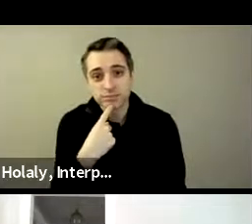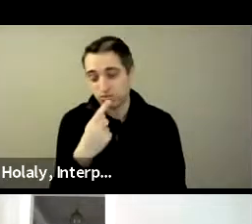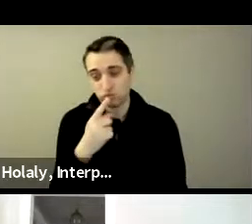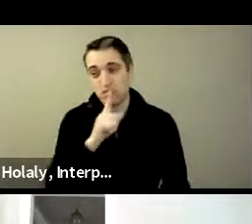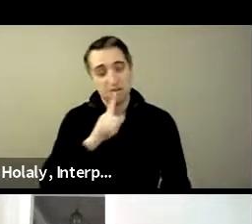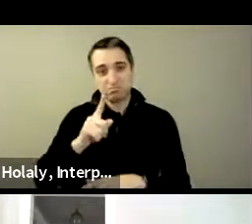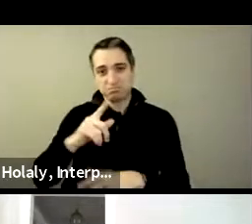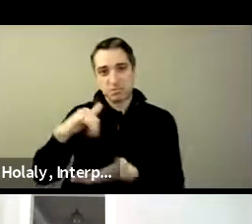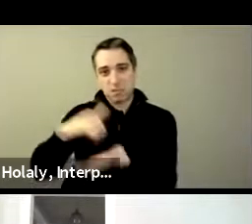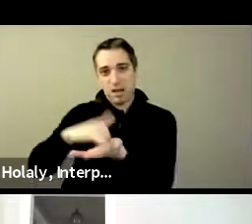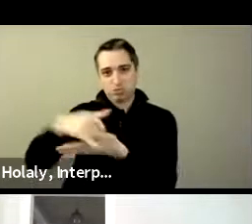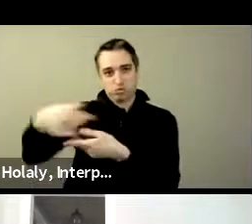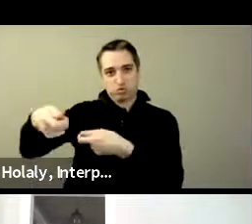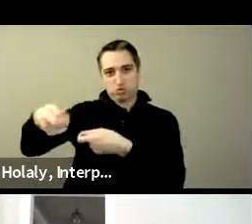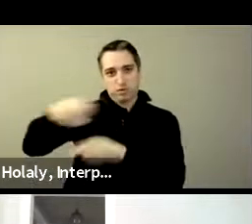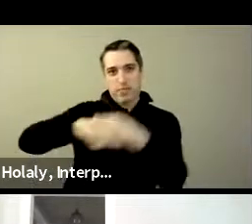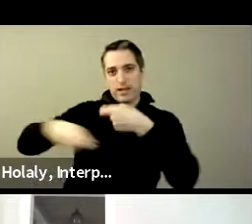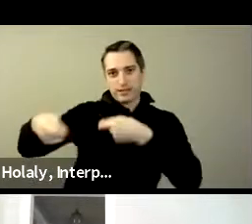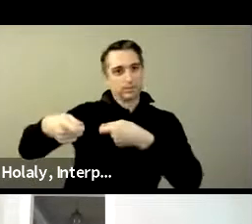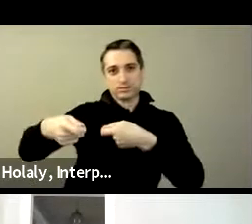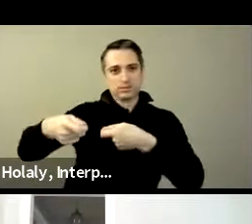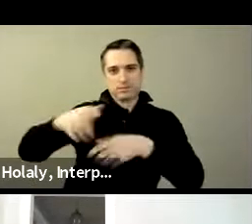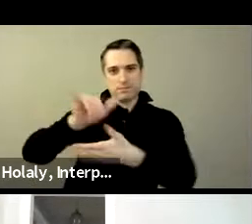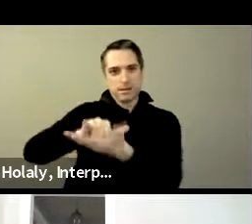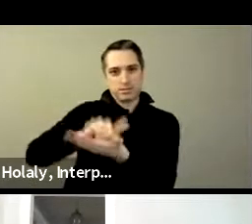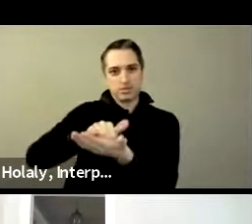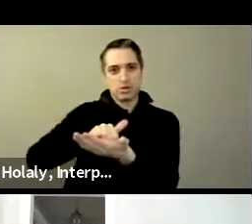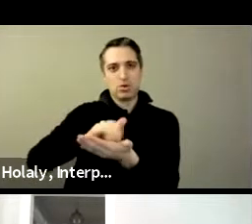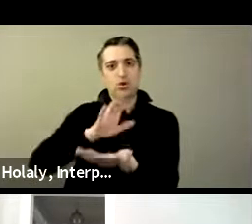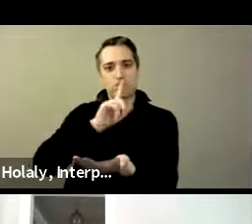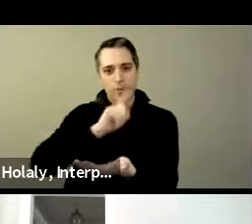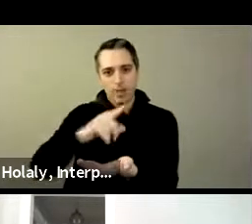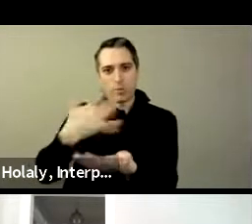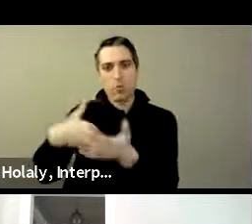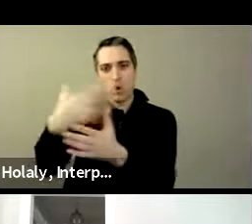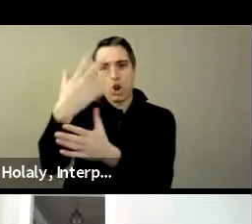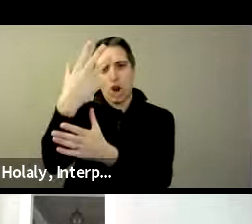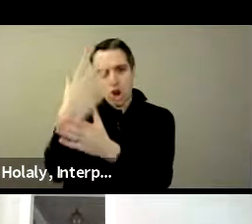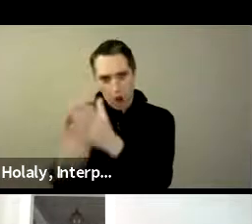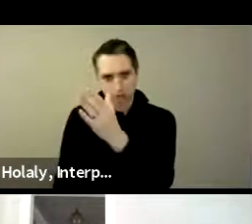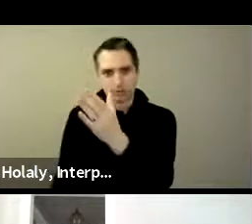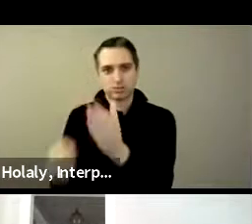irreplaceable. It's probably the end of an era, the loss of Benny Napoleon.